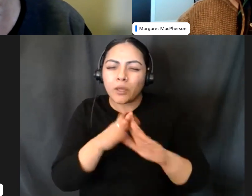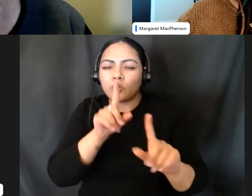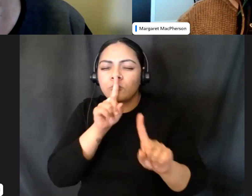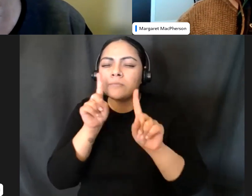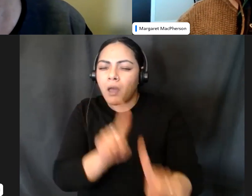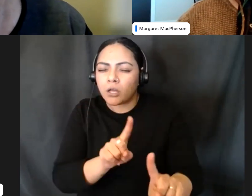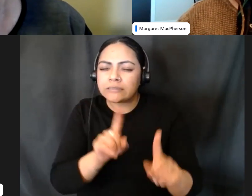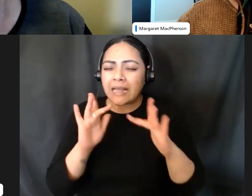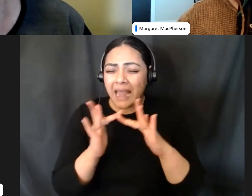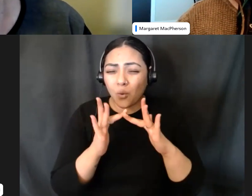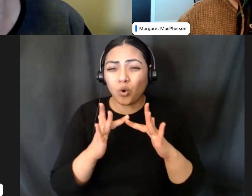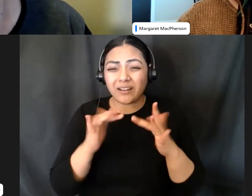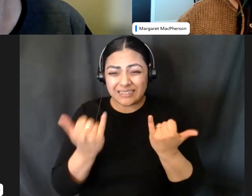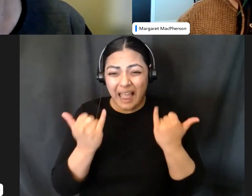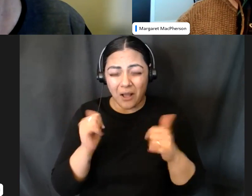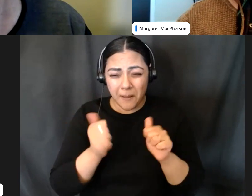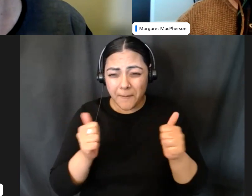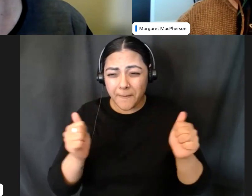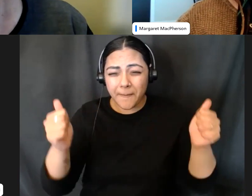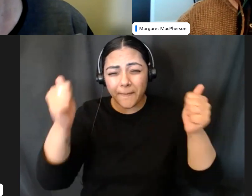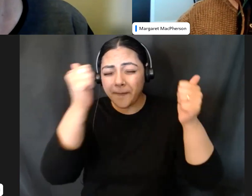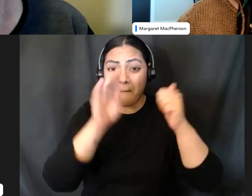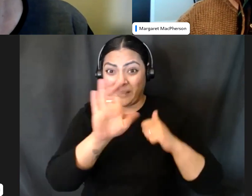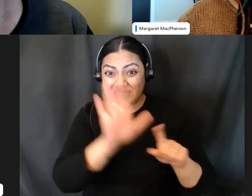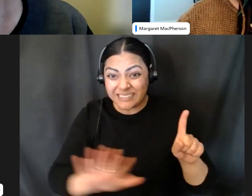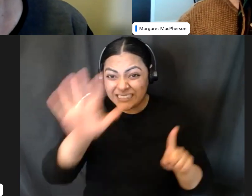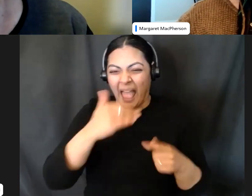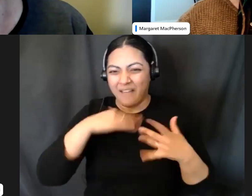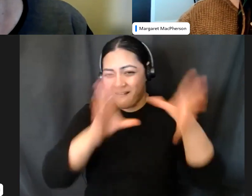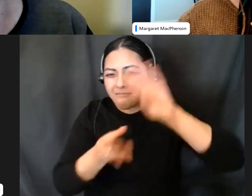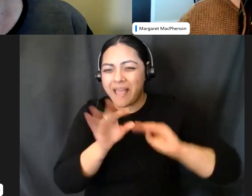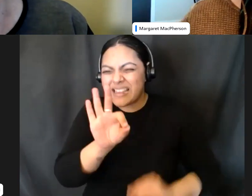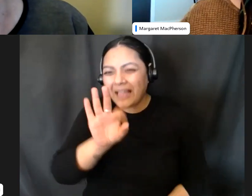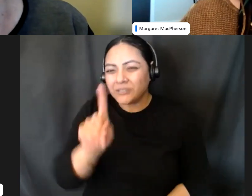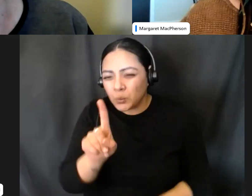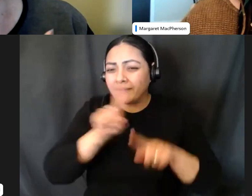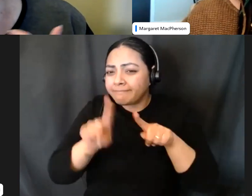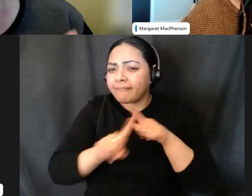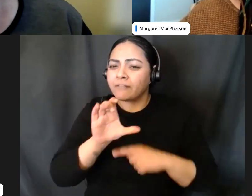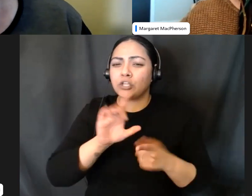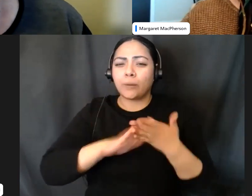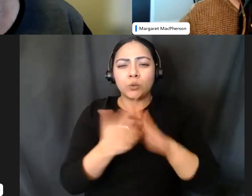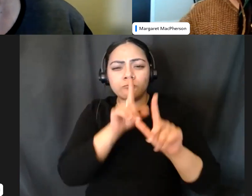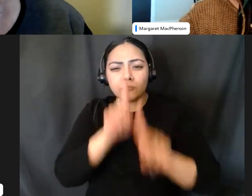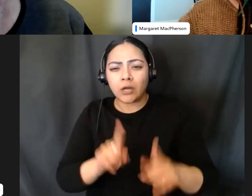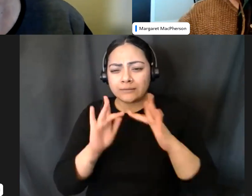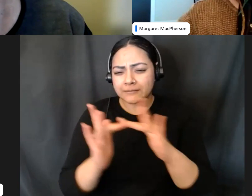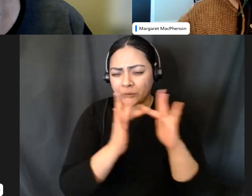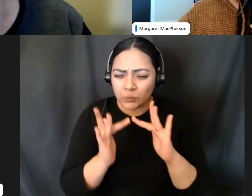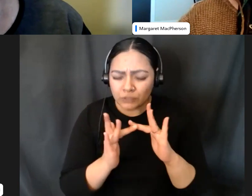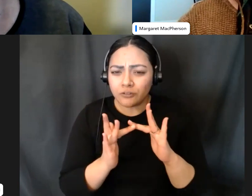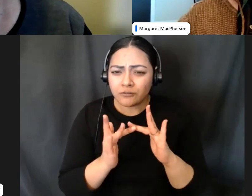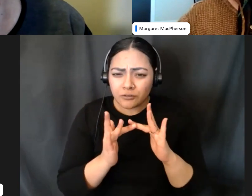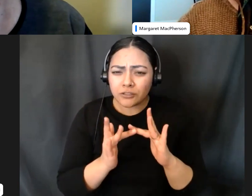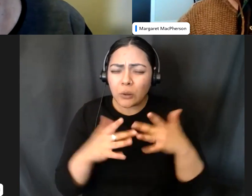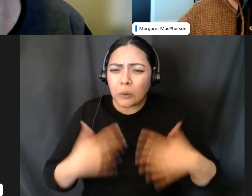are 91 of them now in the province. So the whole awareness, because I believe, and I'm sure most other people believe, that if you're